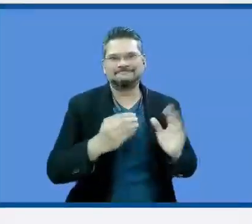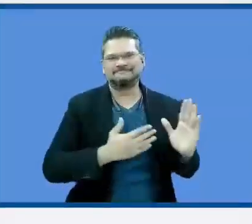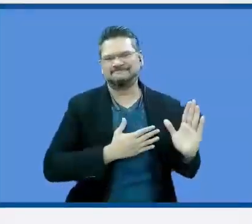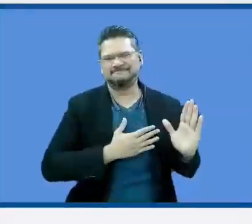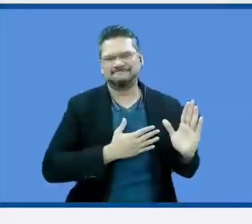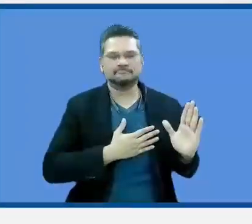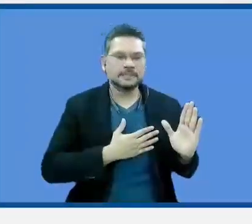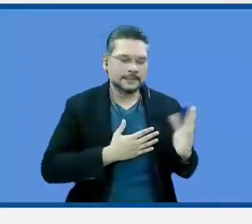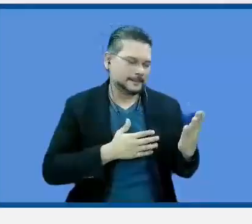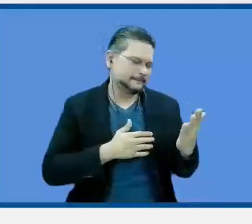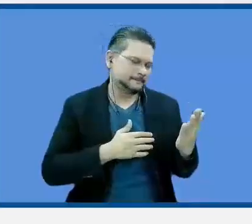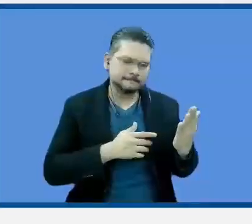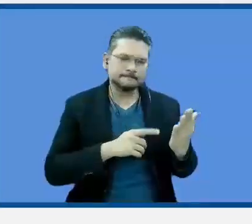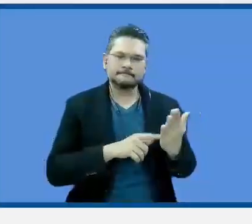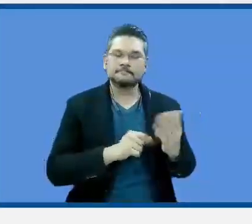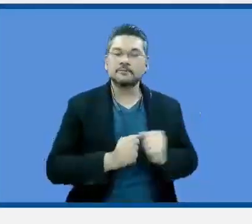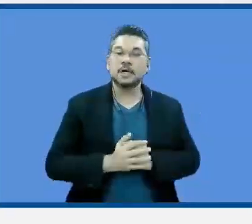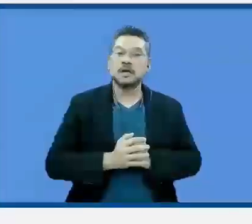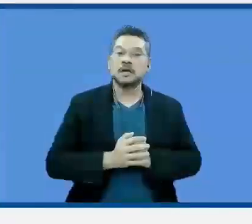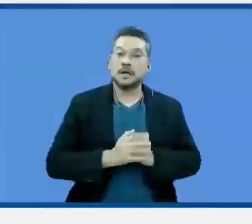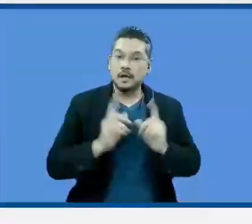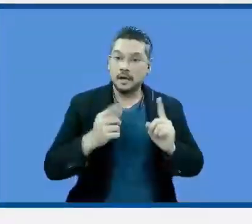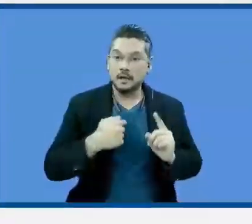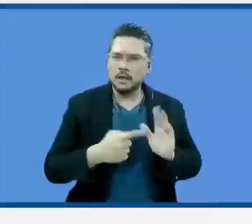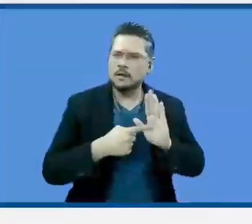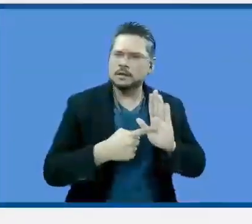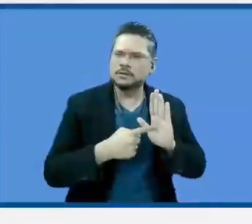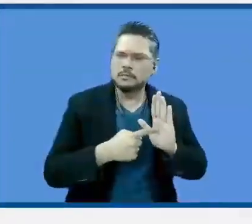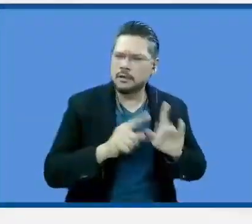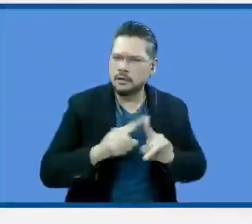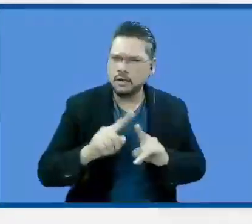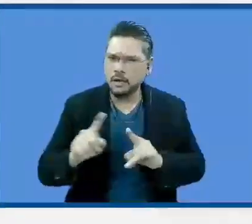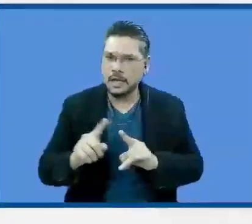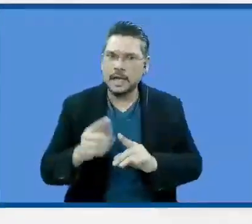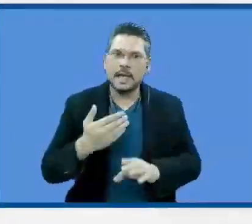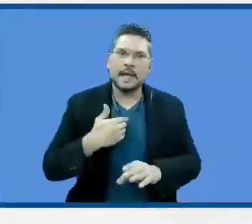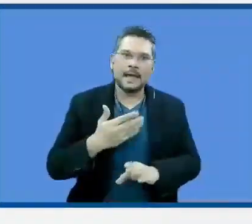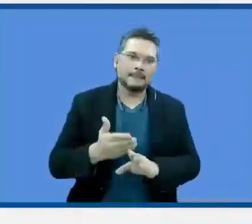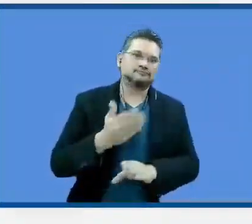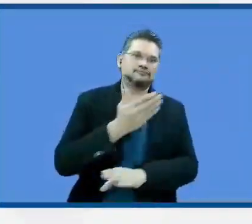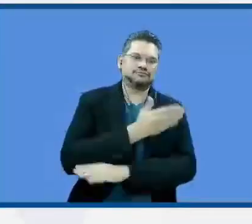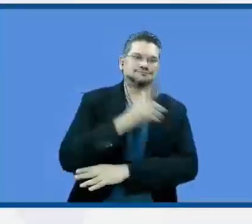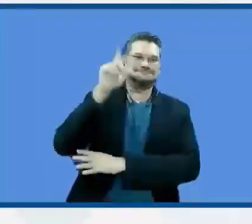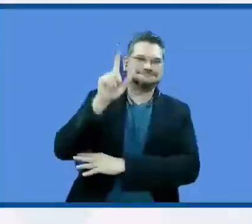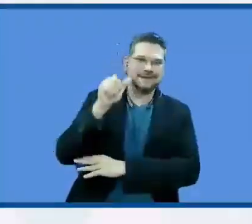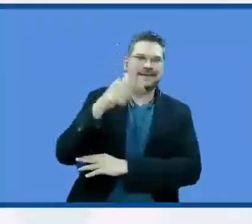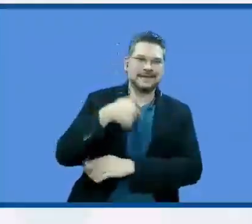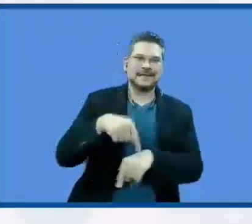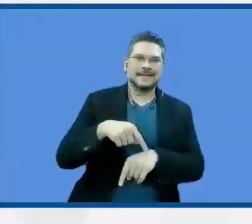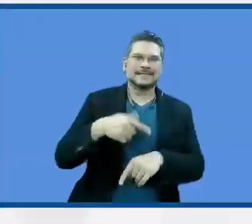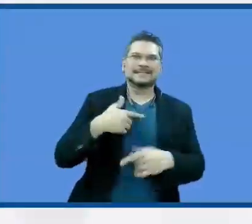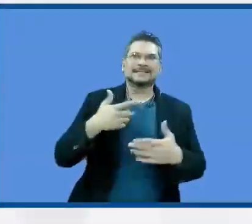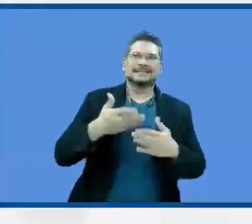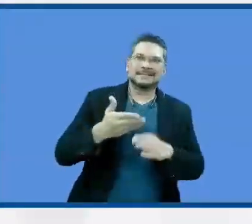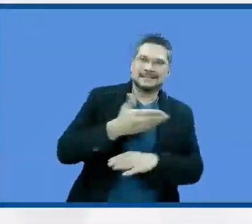So the examples I was going to give were actually at the very beginning, when everybody was worried about the virus moving